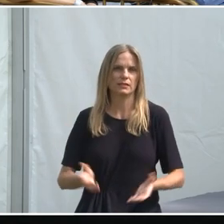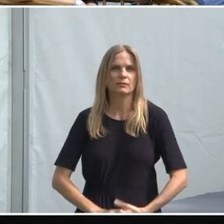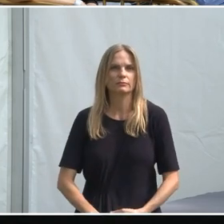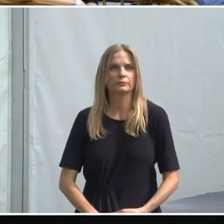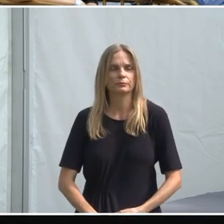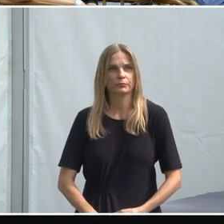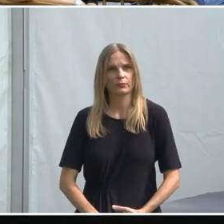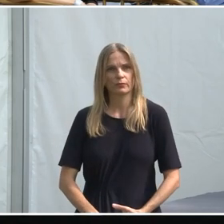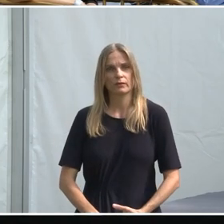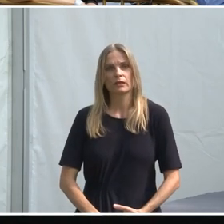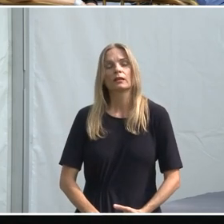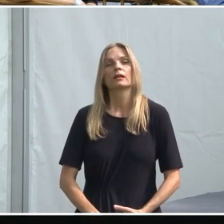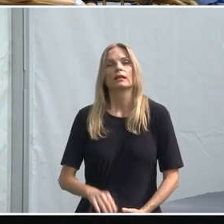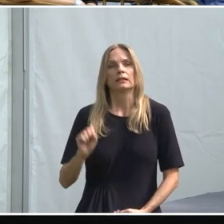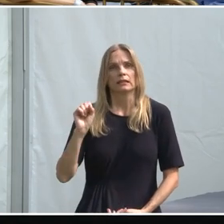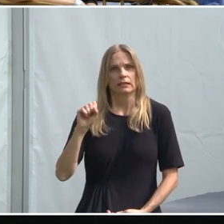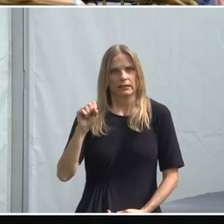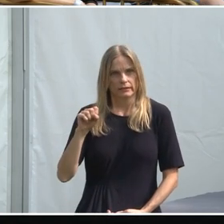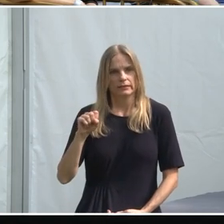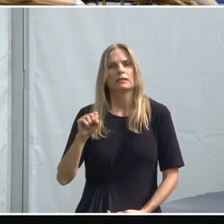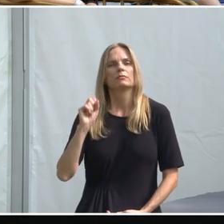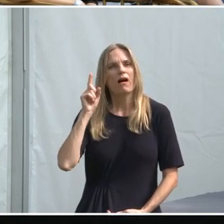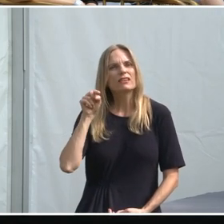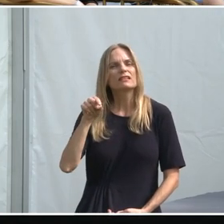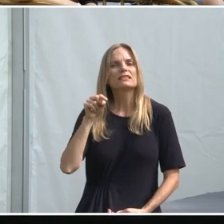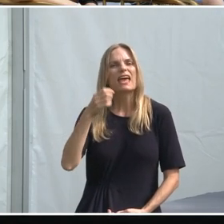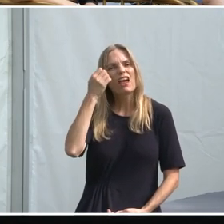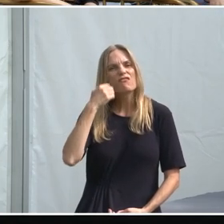So especially on the intergenerational part,